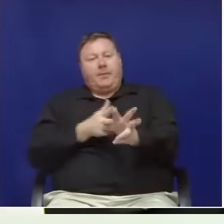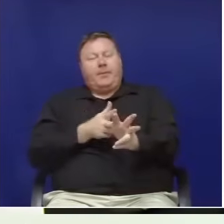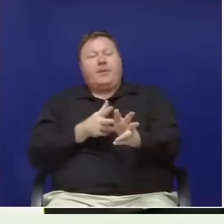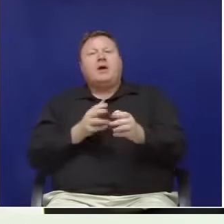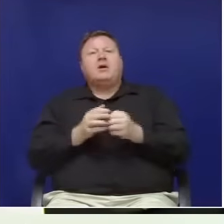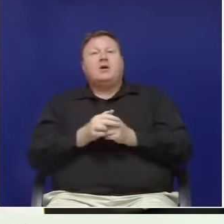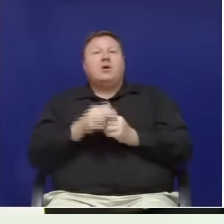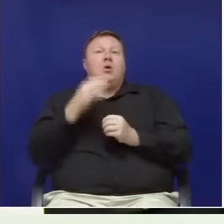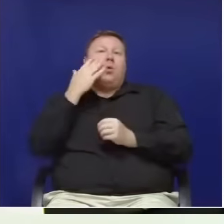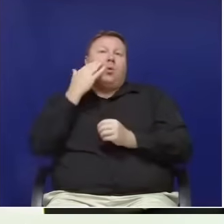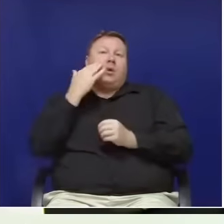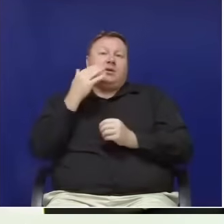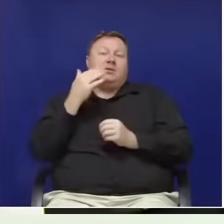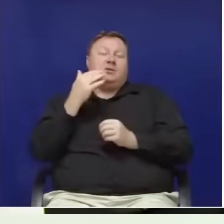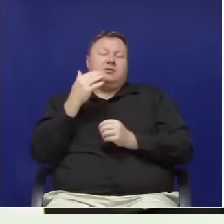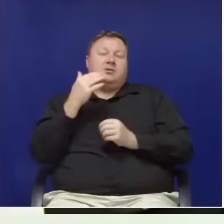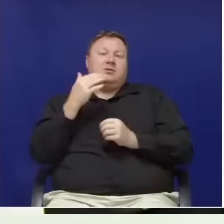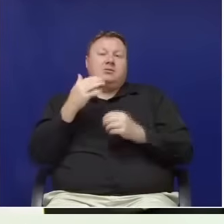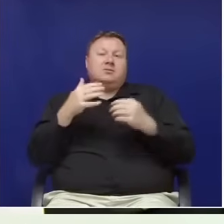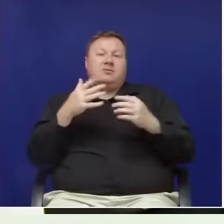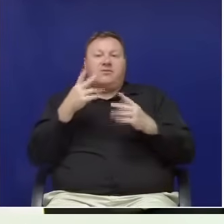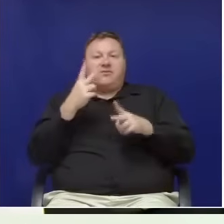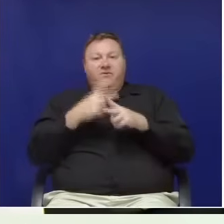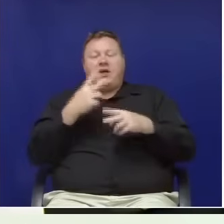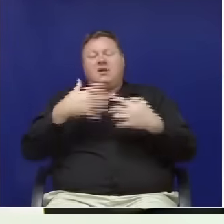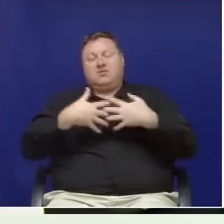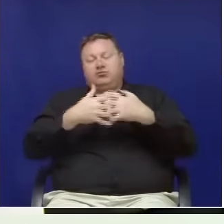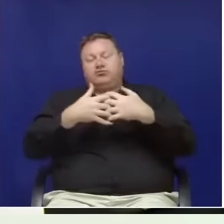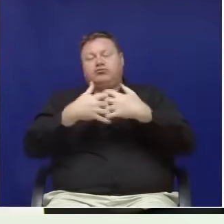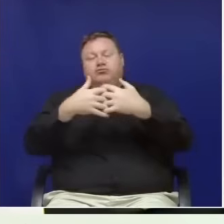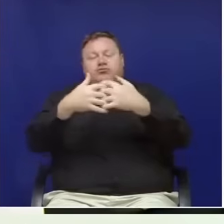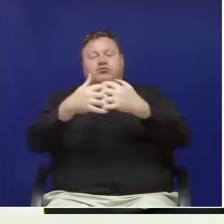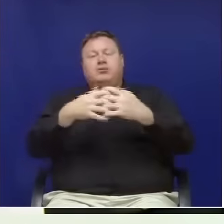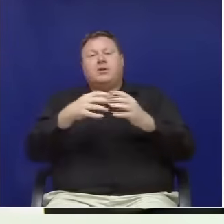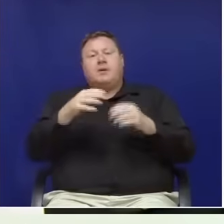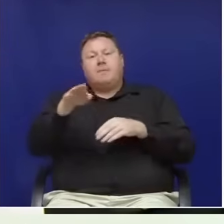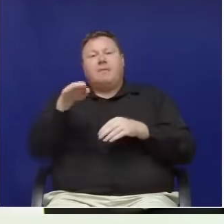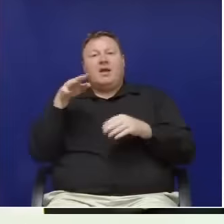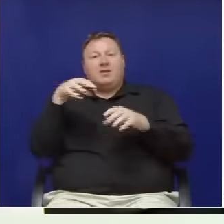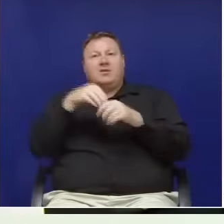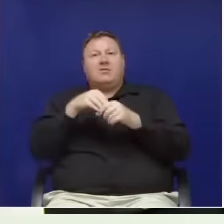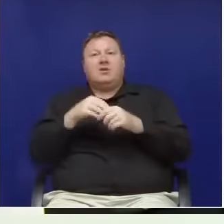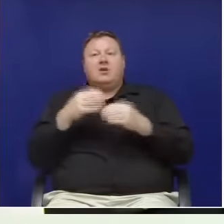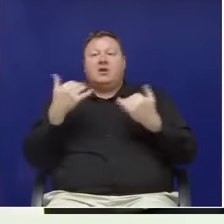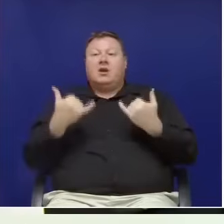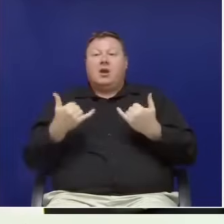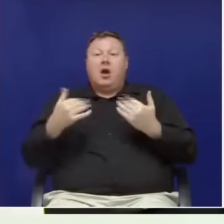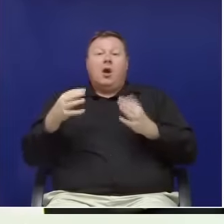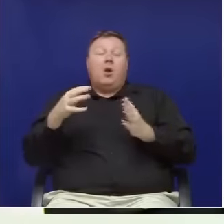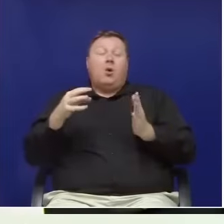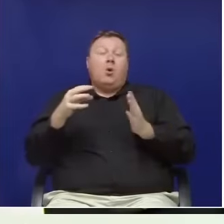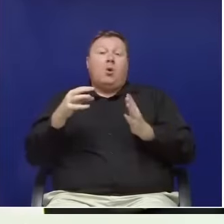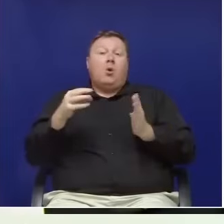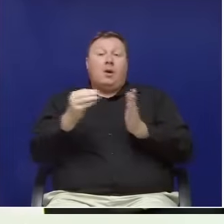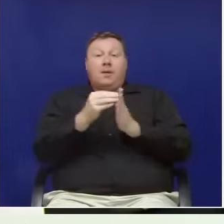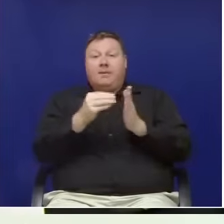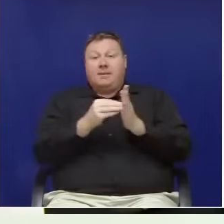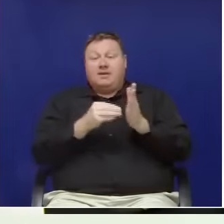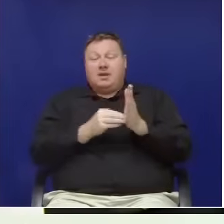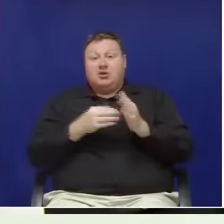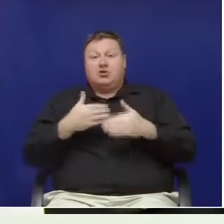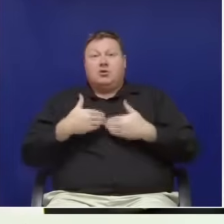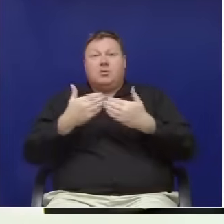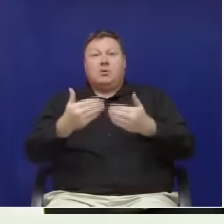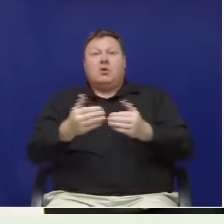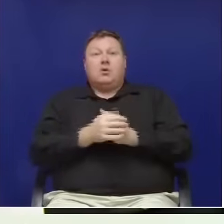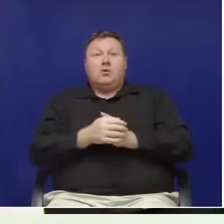these have been finalized with the participating banks. The current implementation approach leverages existing